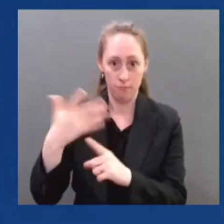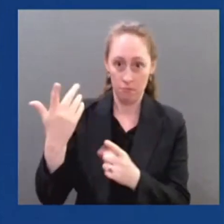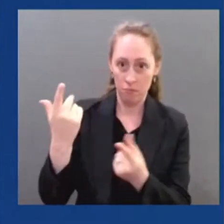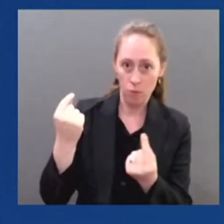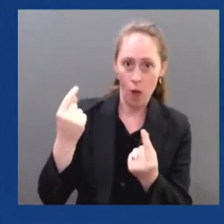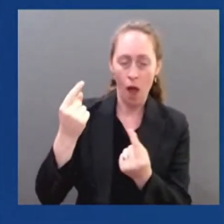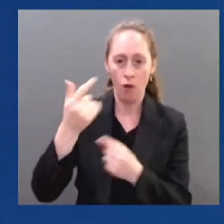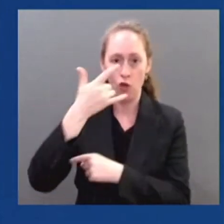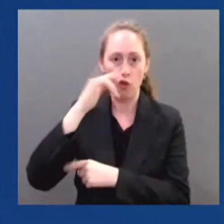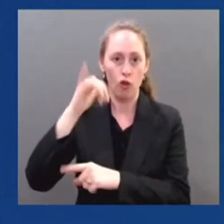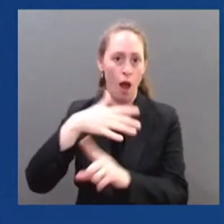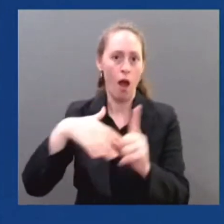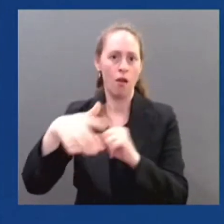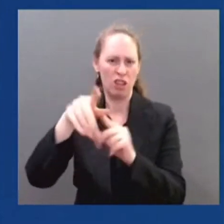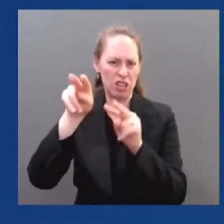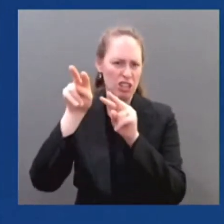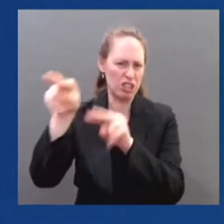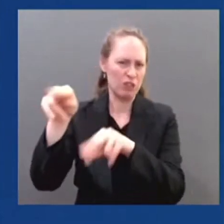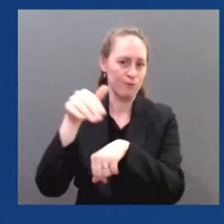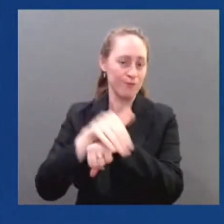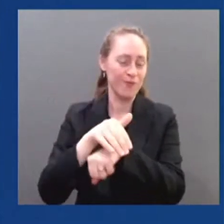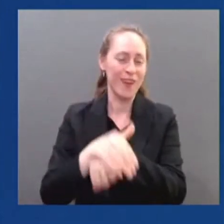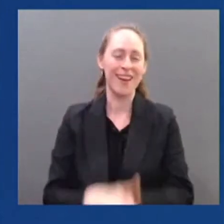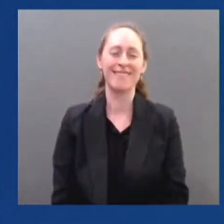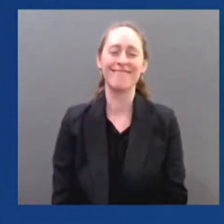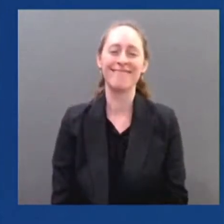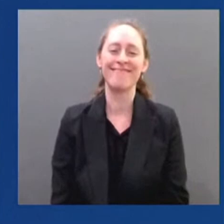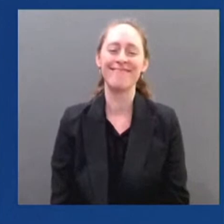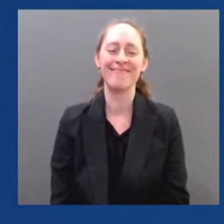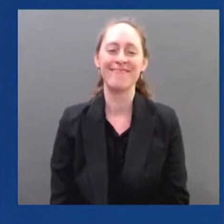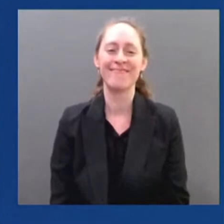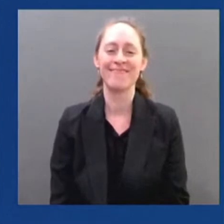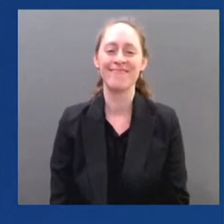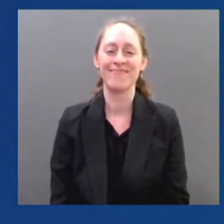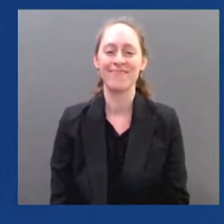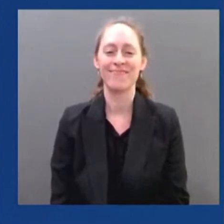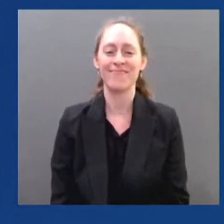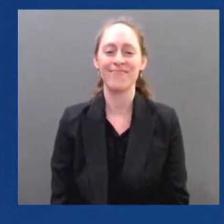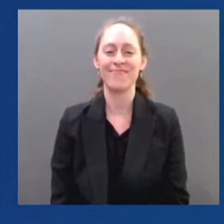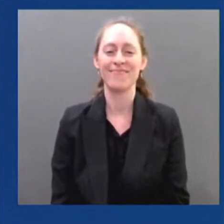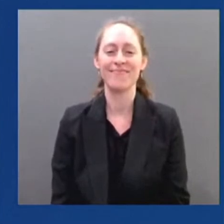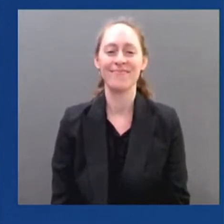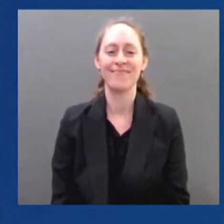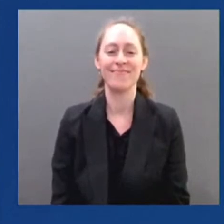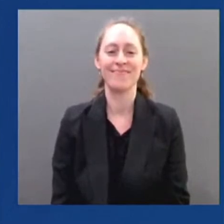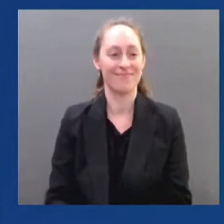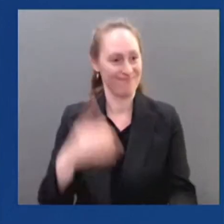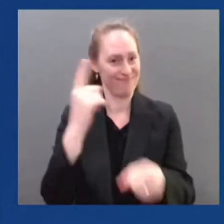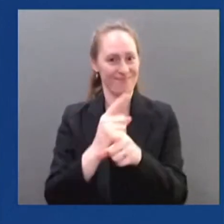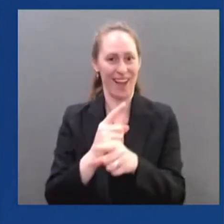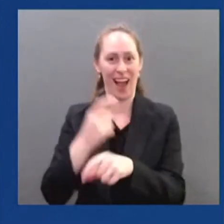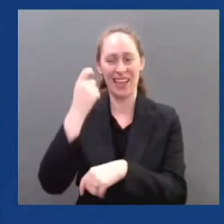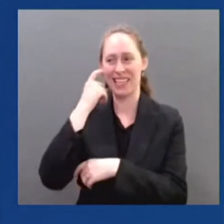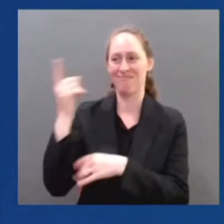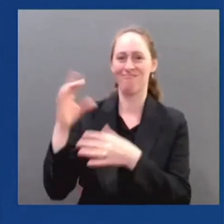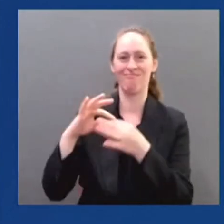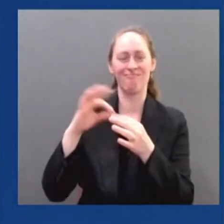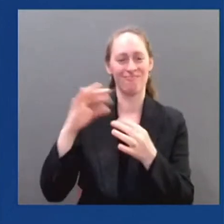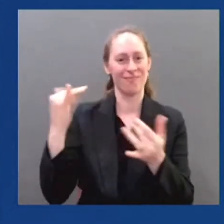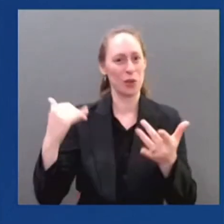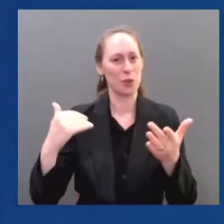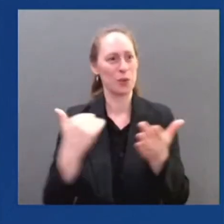step forward in our fight against COVID-19. Following rigorous scientific review and a transparent and comprehensive discussion